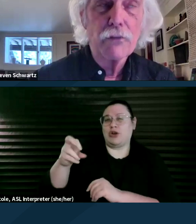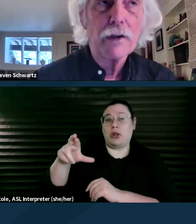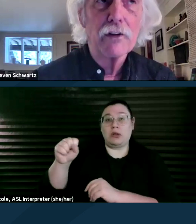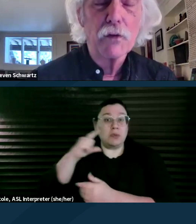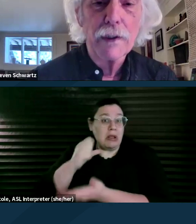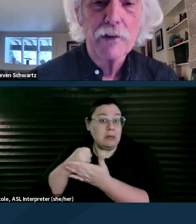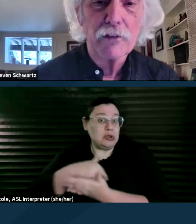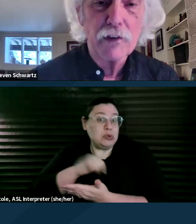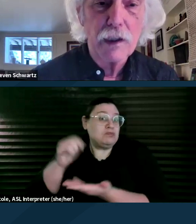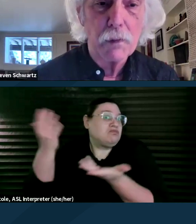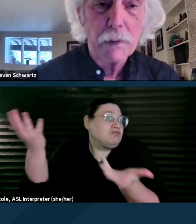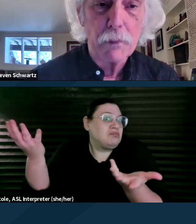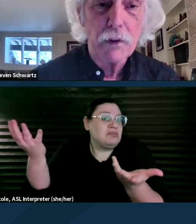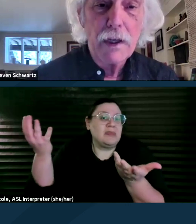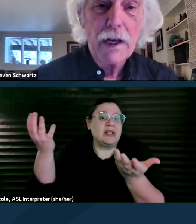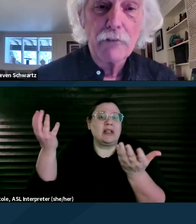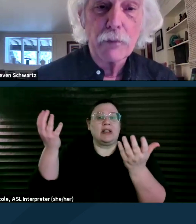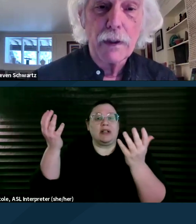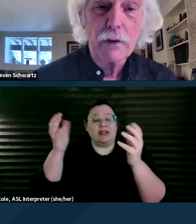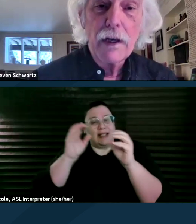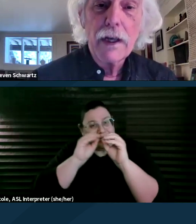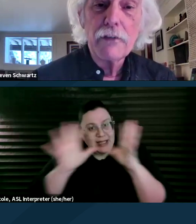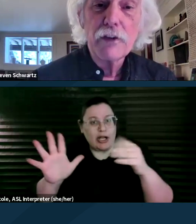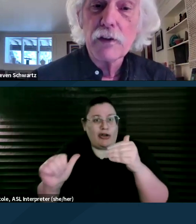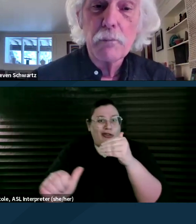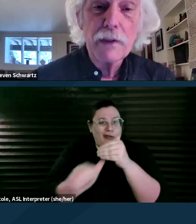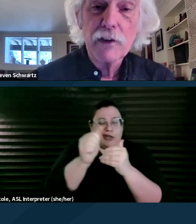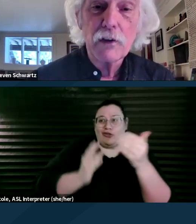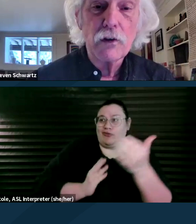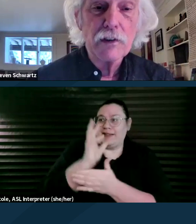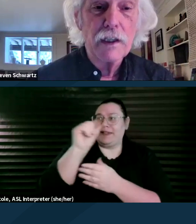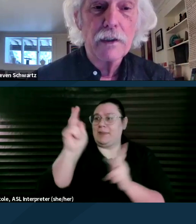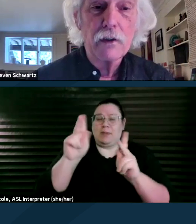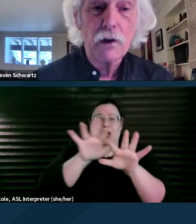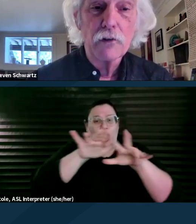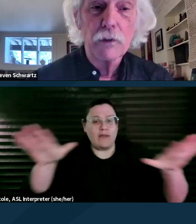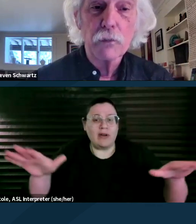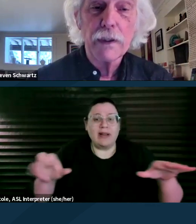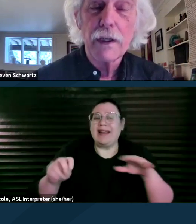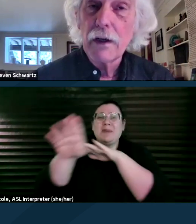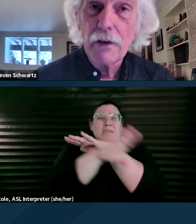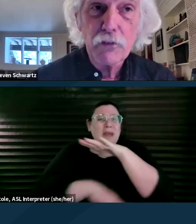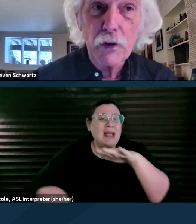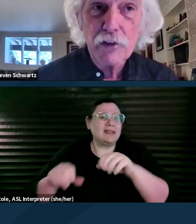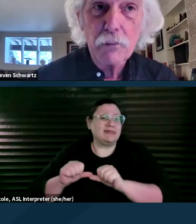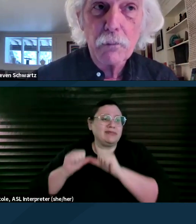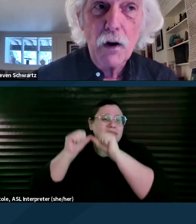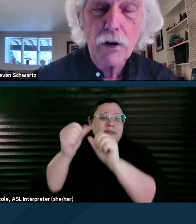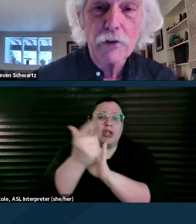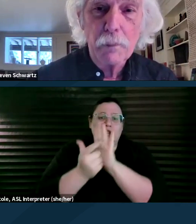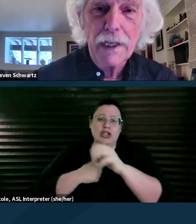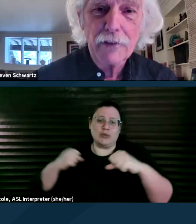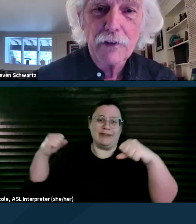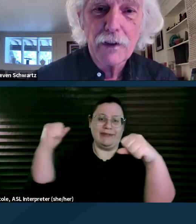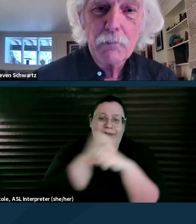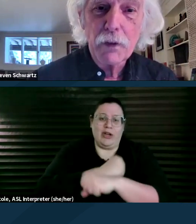a clear threat to the rights of disabled people everywhere, and even to the basic long-standing laws which we have fought so